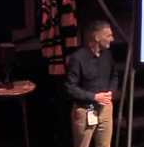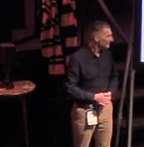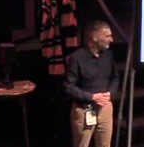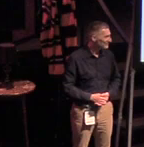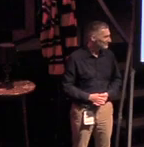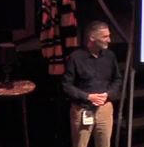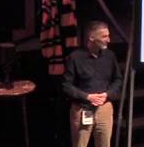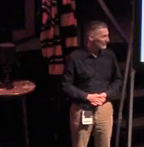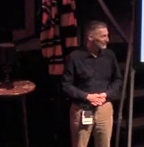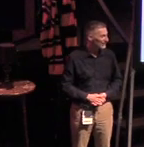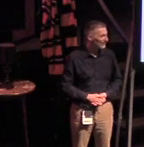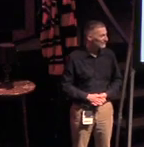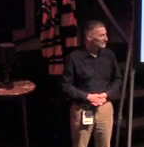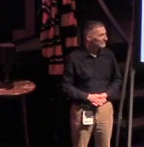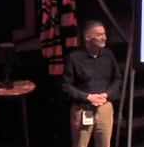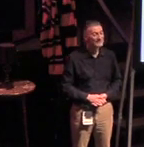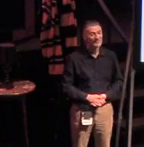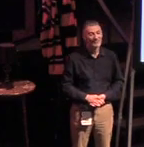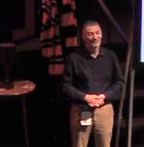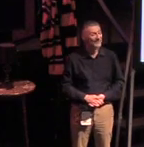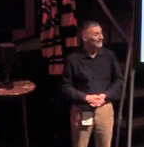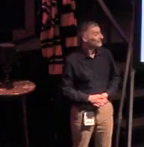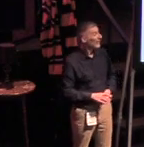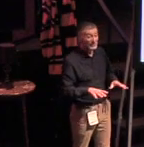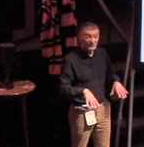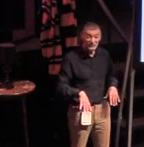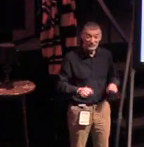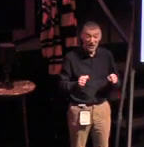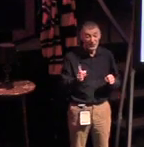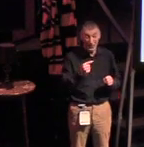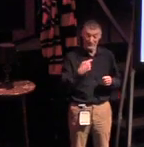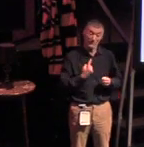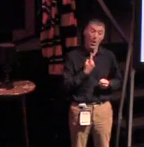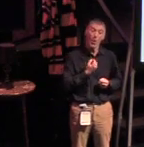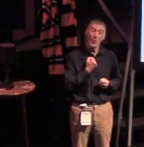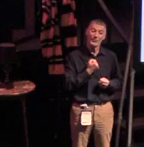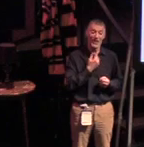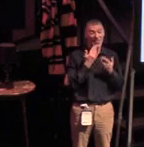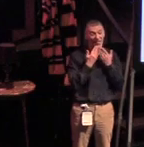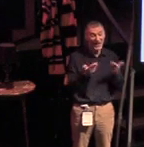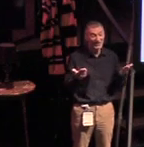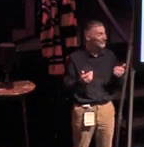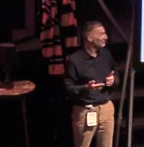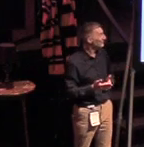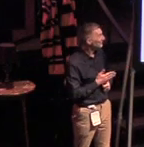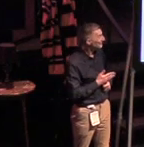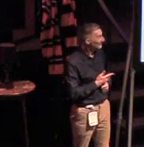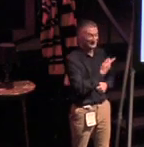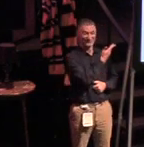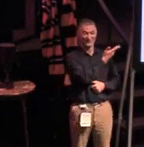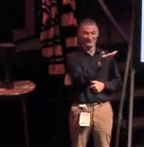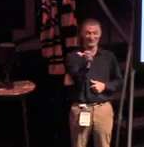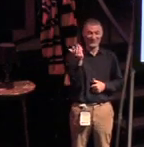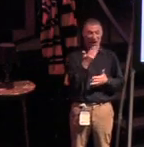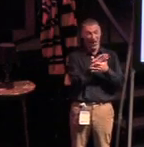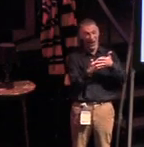thank you and I'm gonna start with the thank-yous first of all lots of